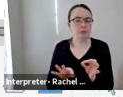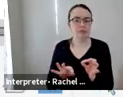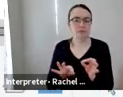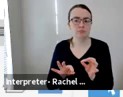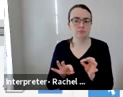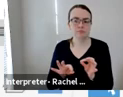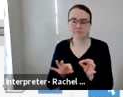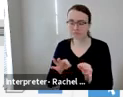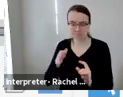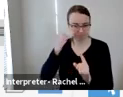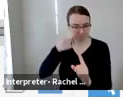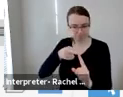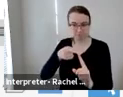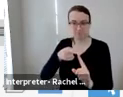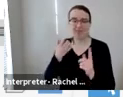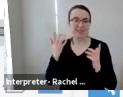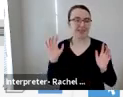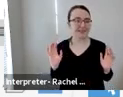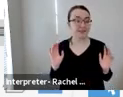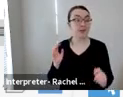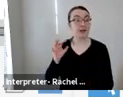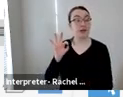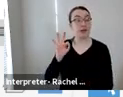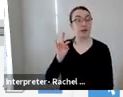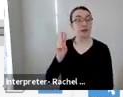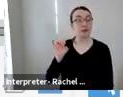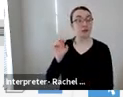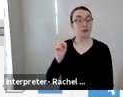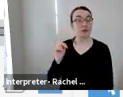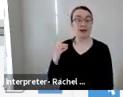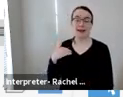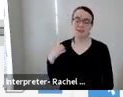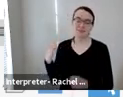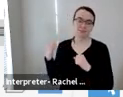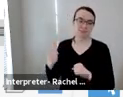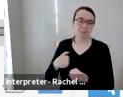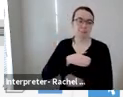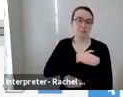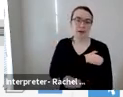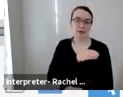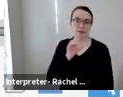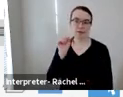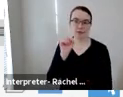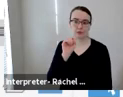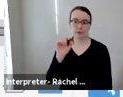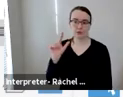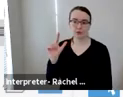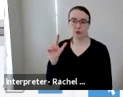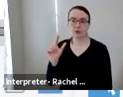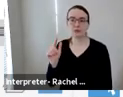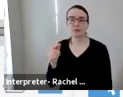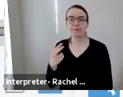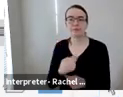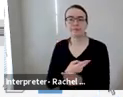point. Fusion has a really powerful tool in Move Copy. Now, most people just